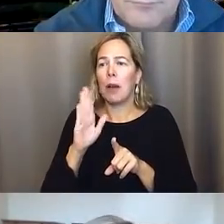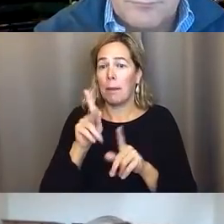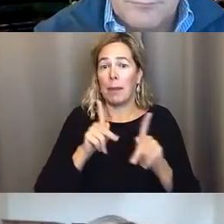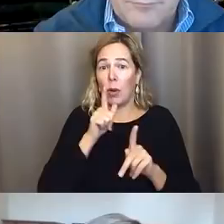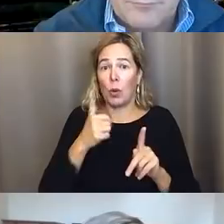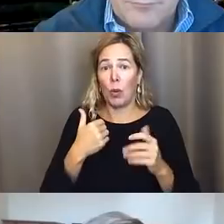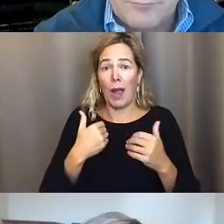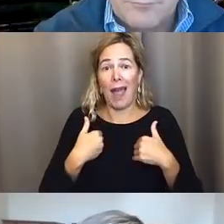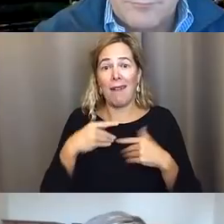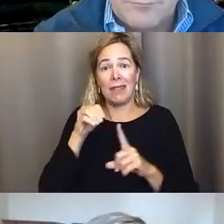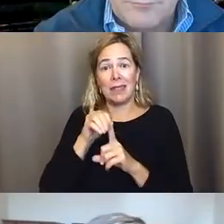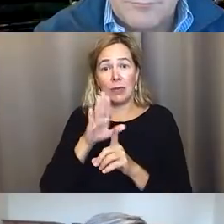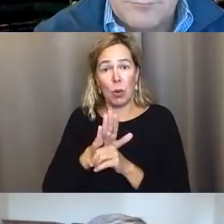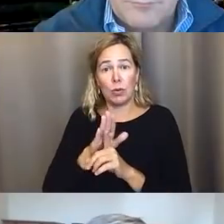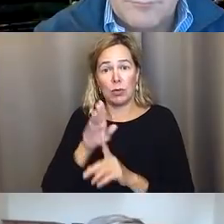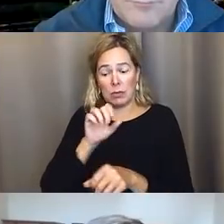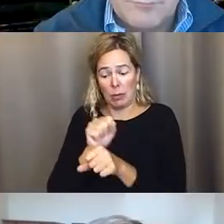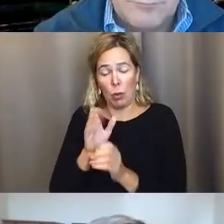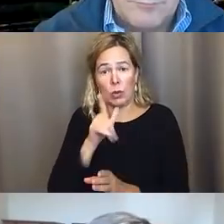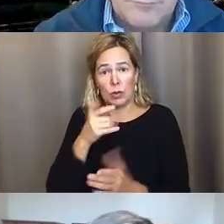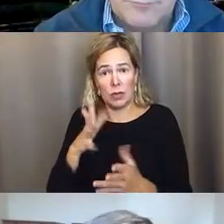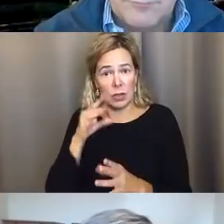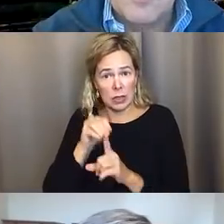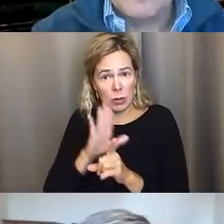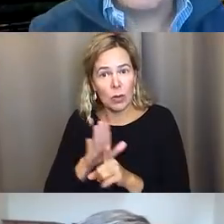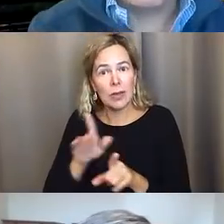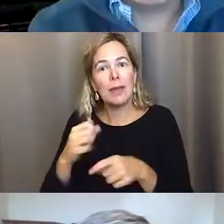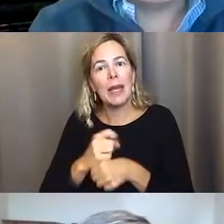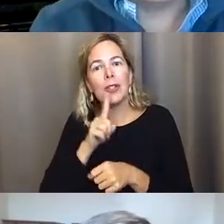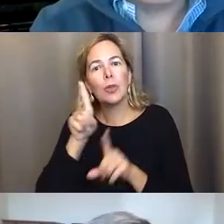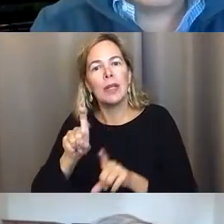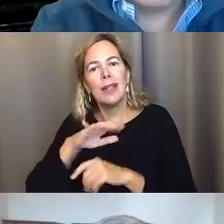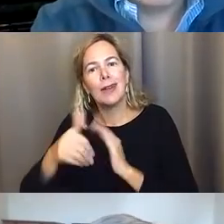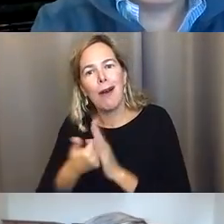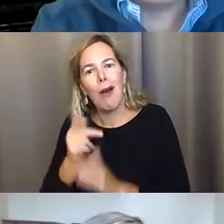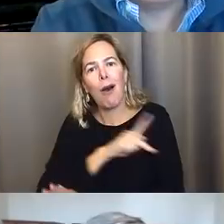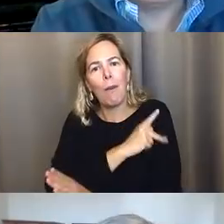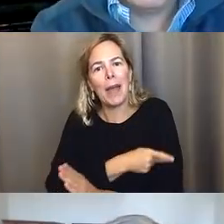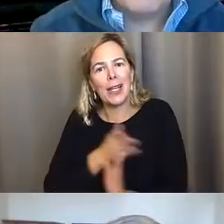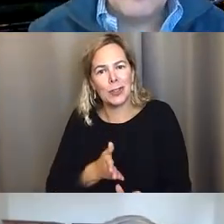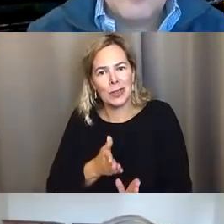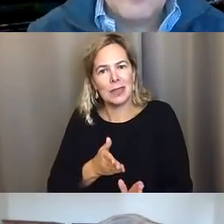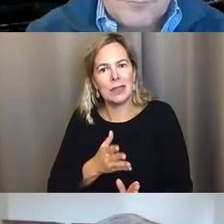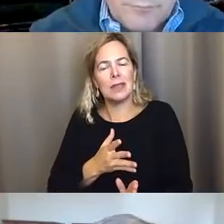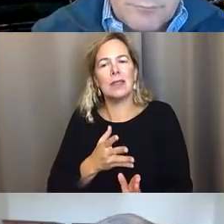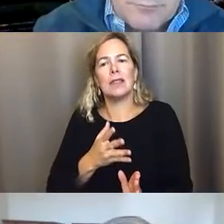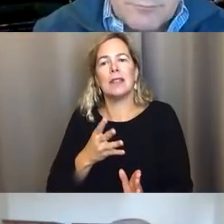and patients, and making sure that we test all the patients in order that the employees, so that we know who is COVID and who